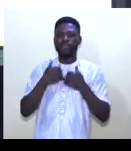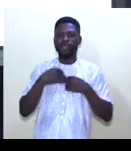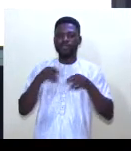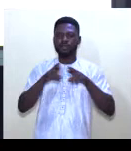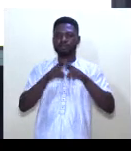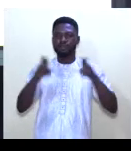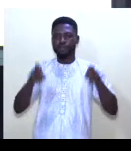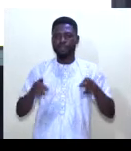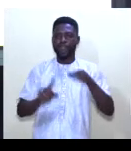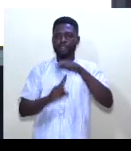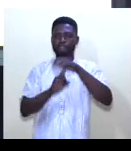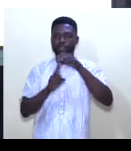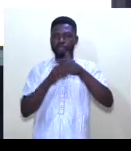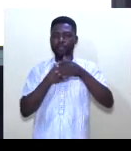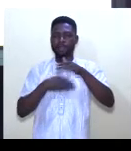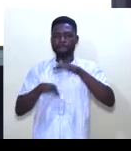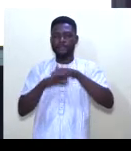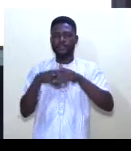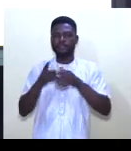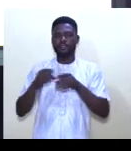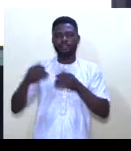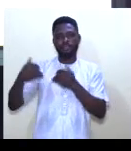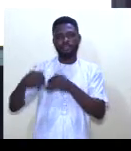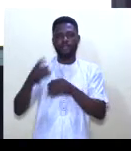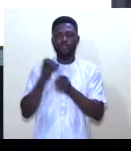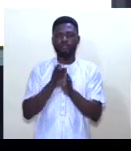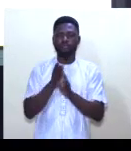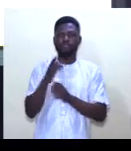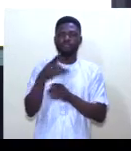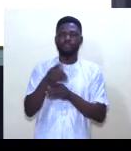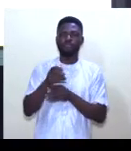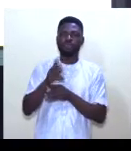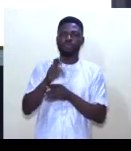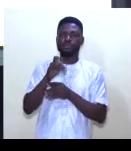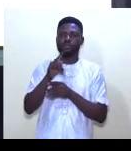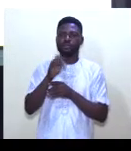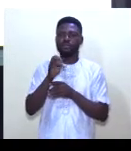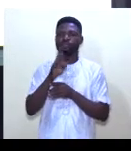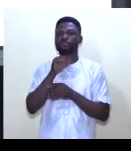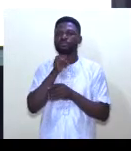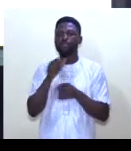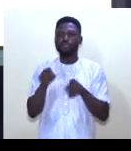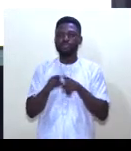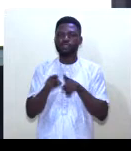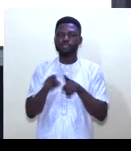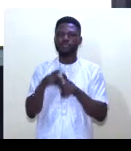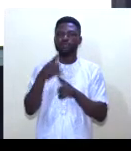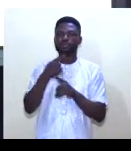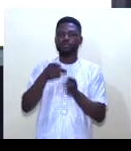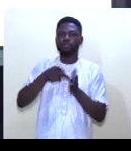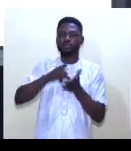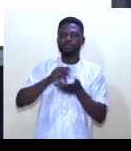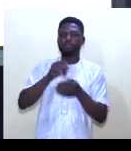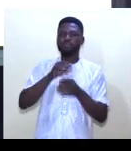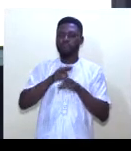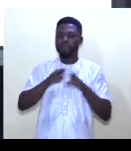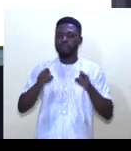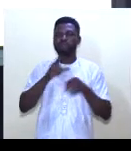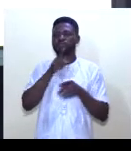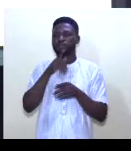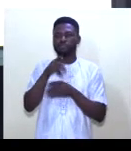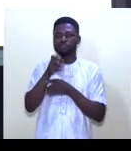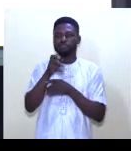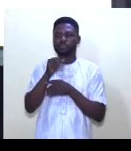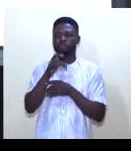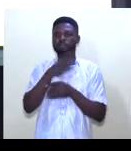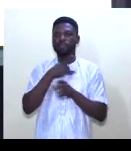matchbox has a rectangular top and rectangular base, and the sides are straight. A kettle, no, the bottom and top are not the same. A protractor is flat, so